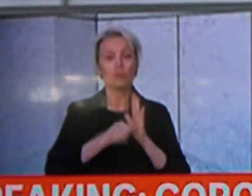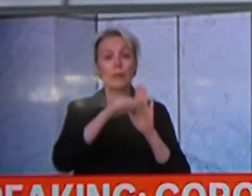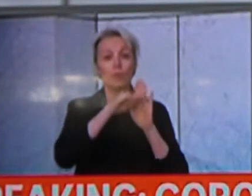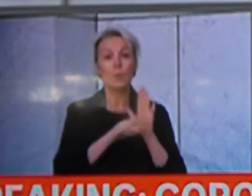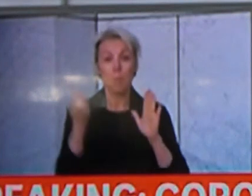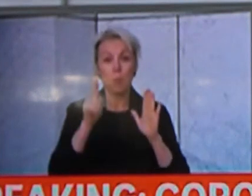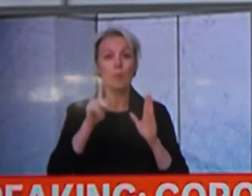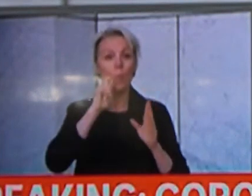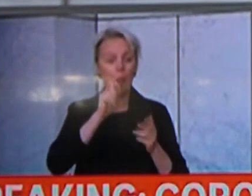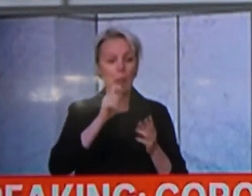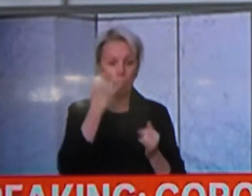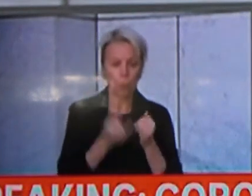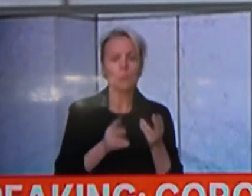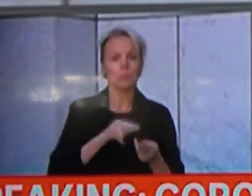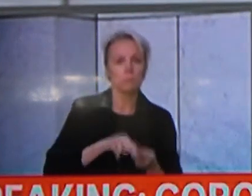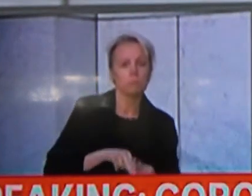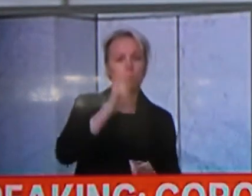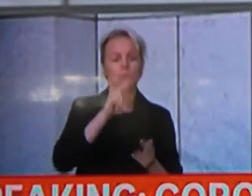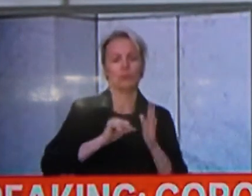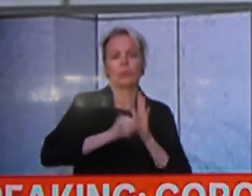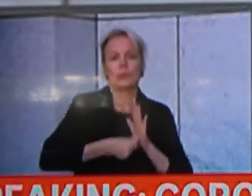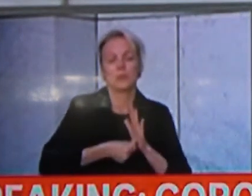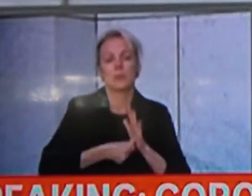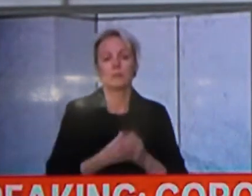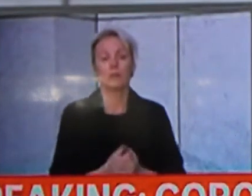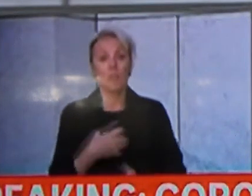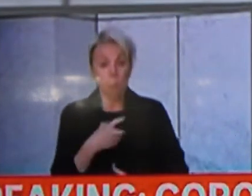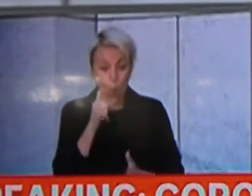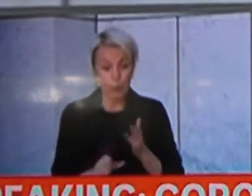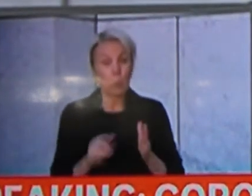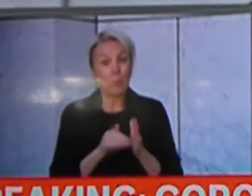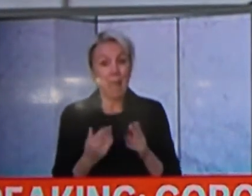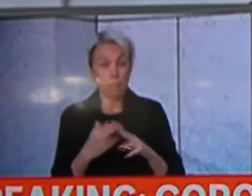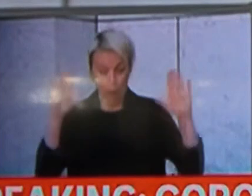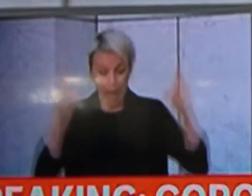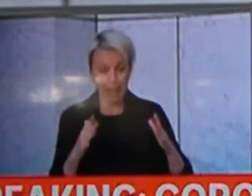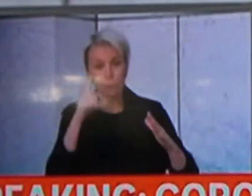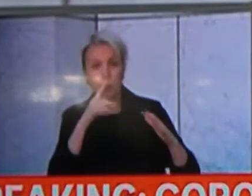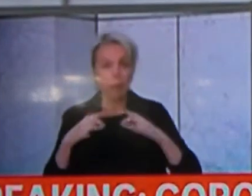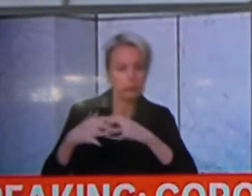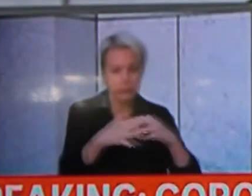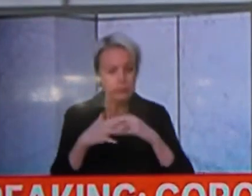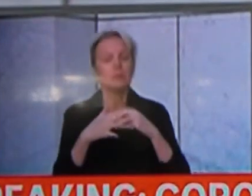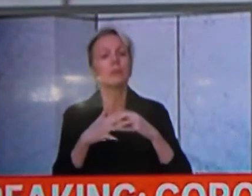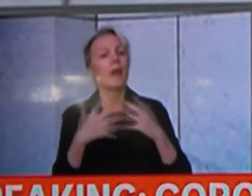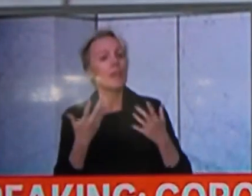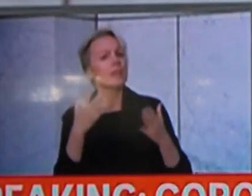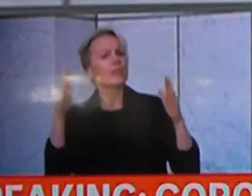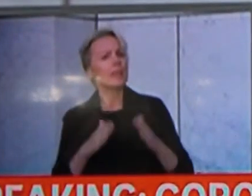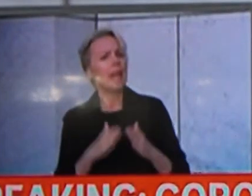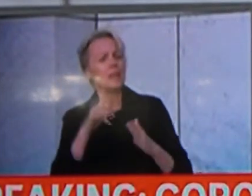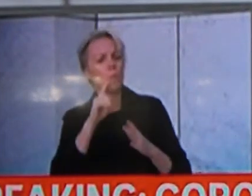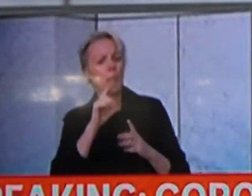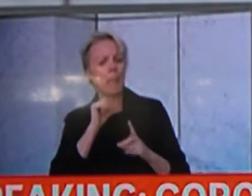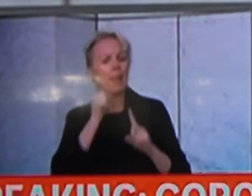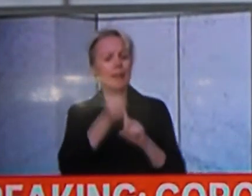social distancing we do, the less severe the economic impacts have to be. And so that's why I appeal to Australians